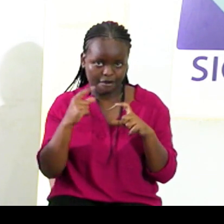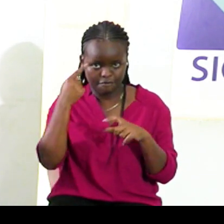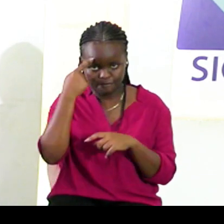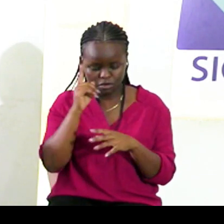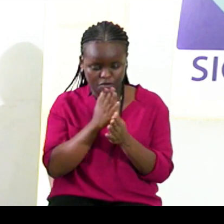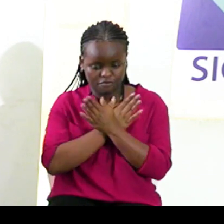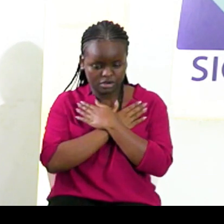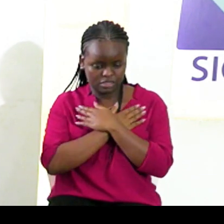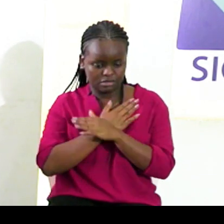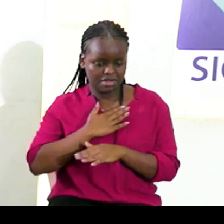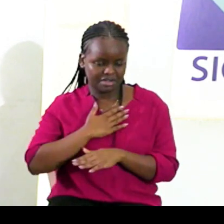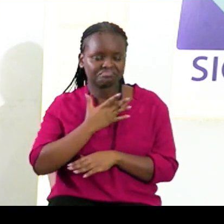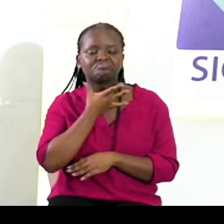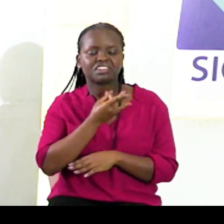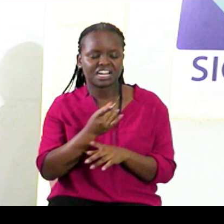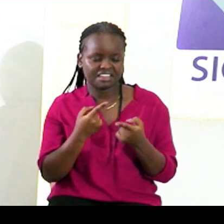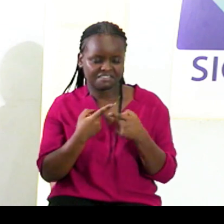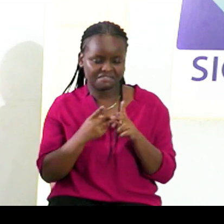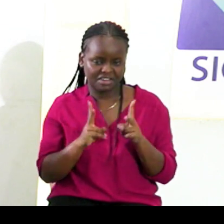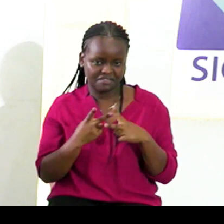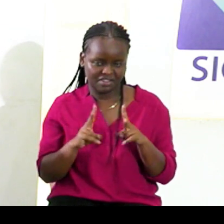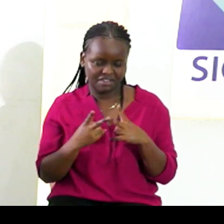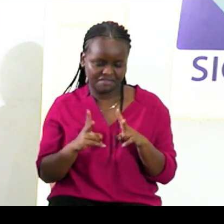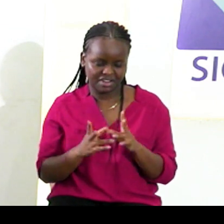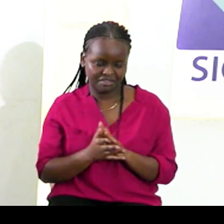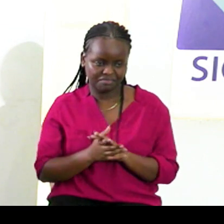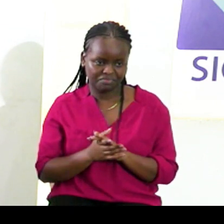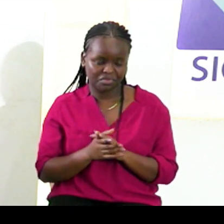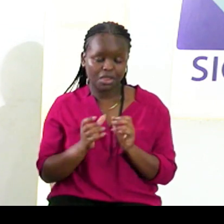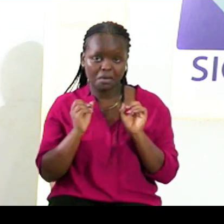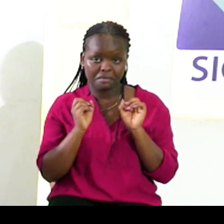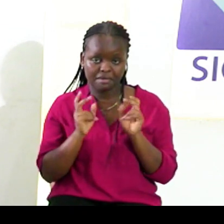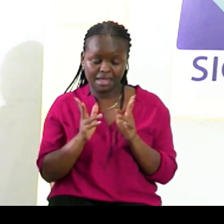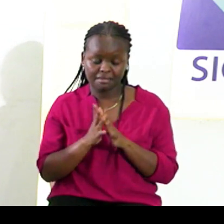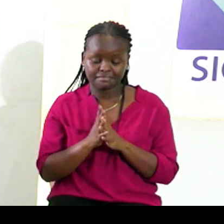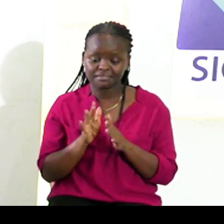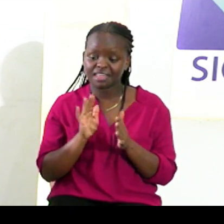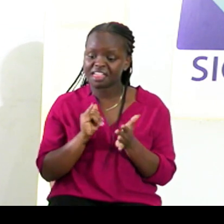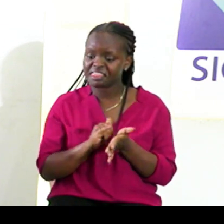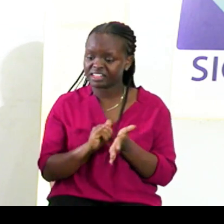Yeah. Okay, that's encouraging to hear.